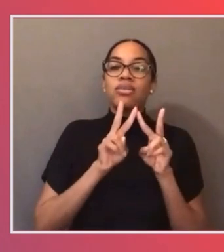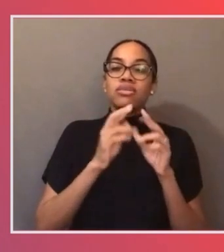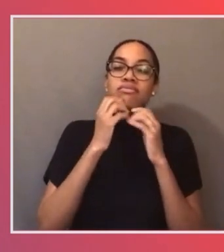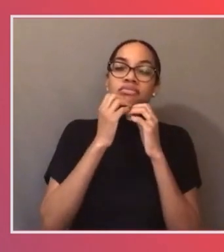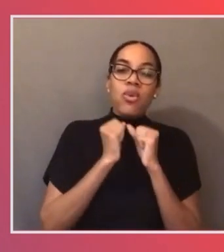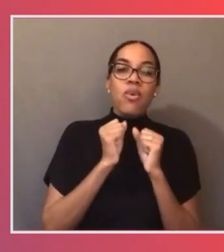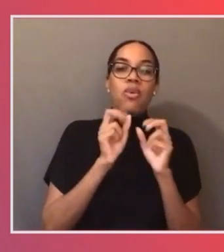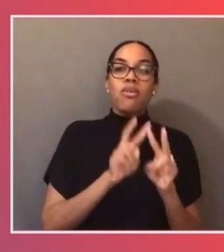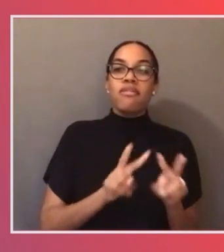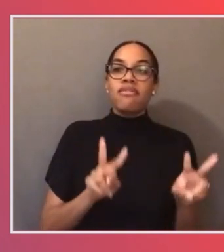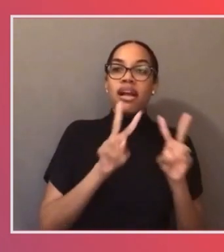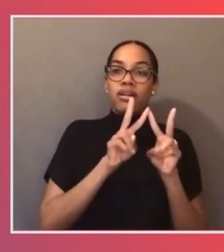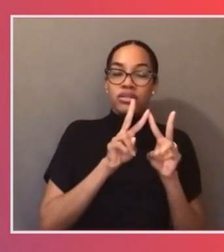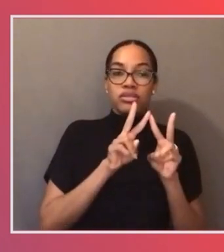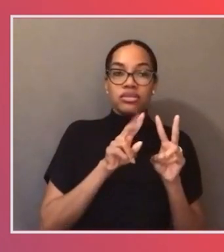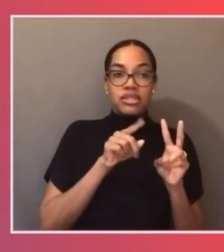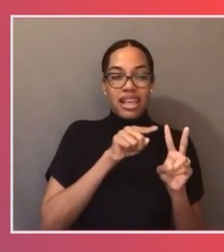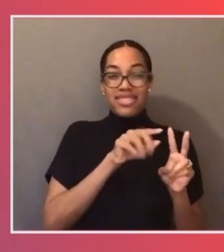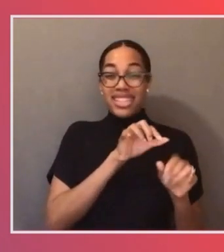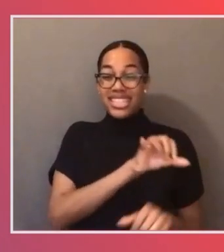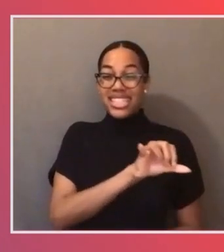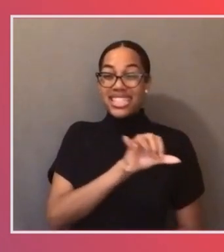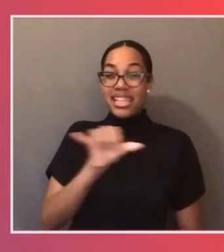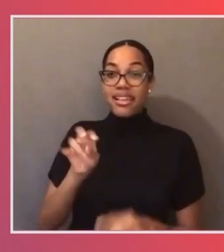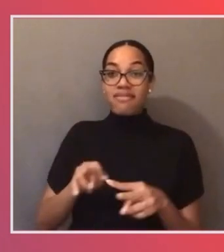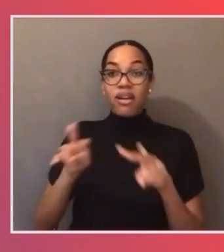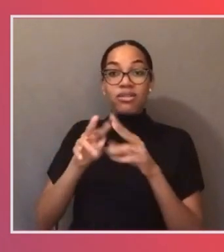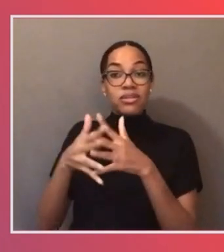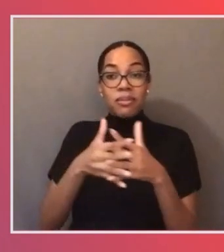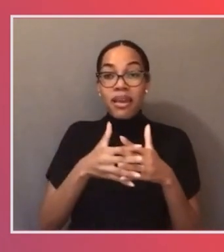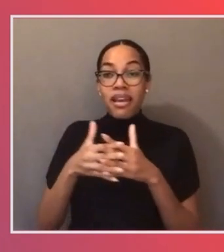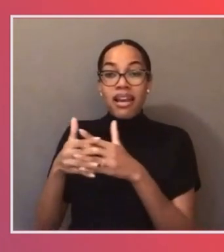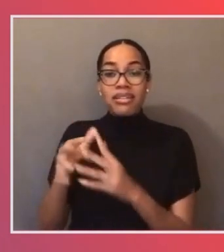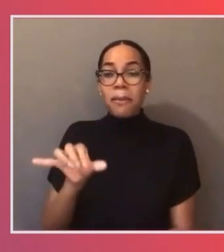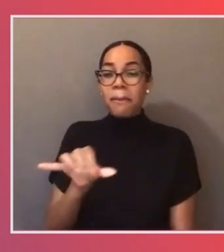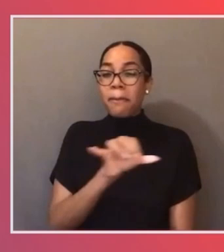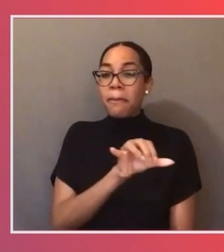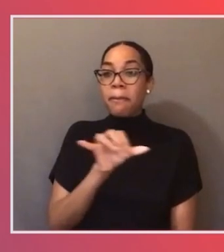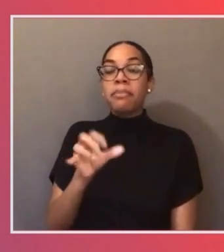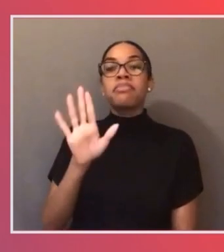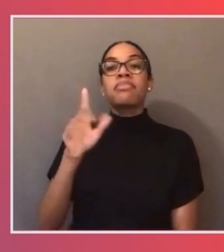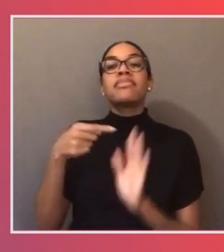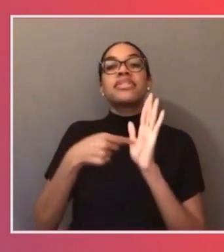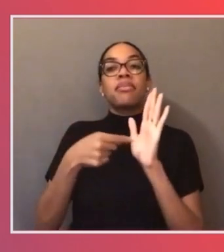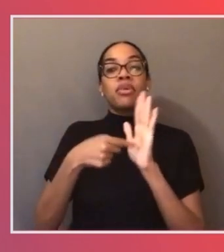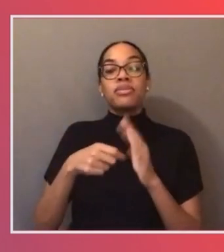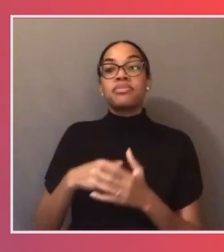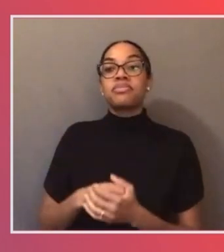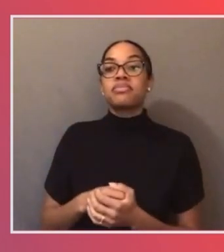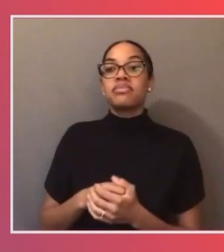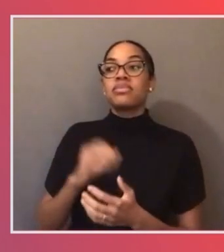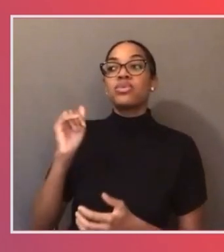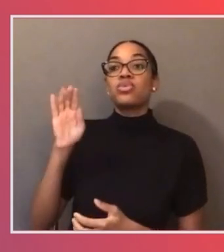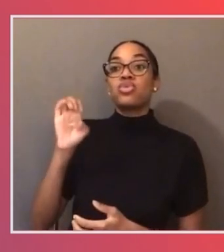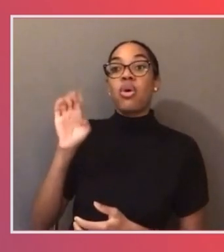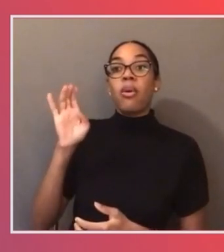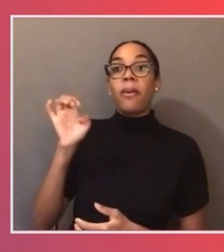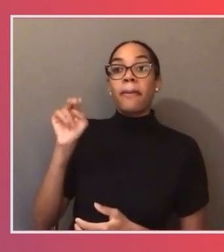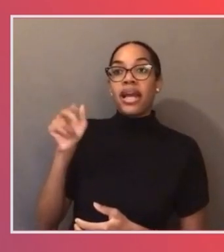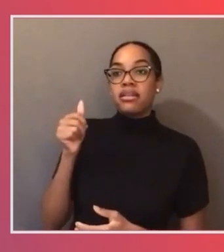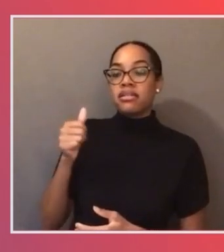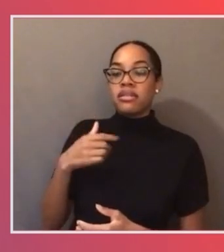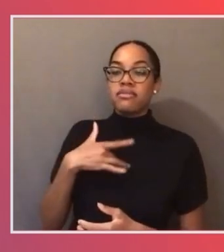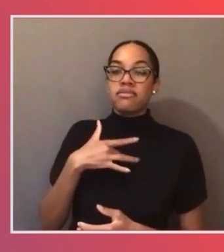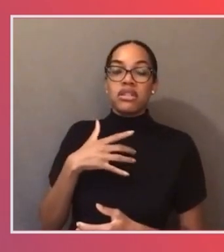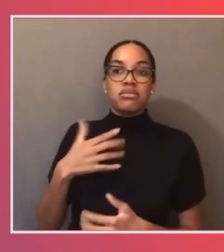if you think about, for example, the significance, and Joe Biden feels very strongly about this too. If you think about the significance of, and